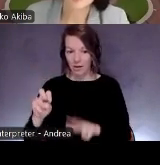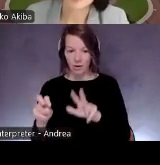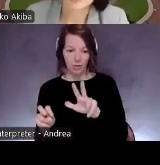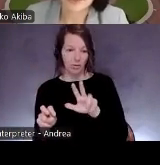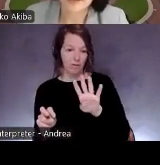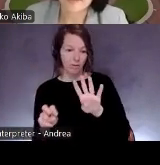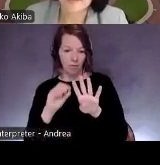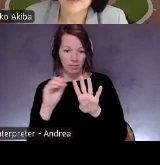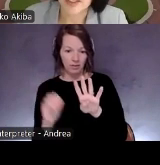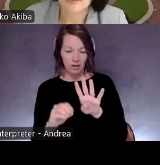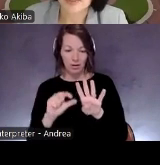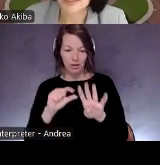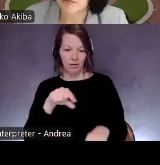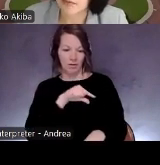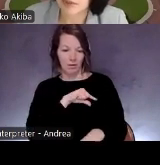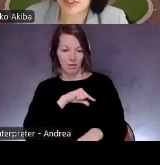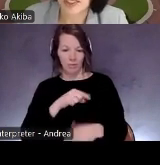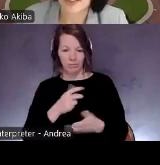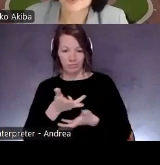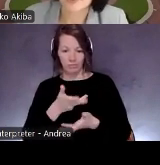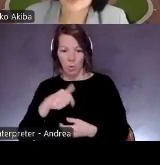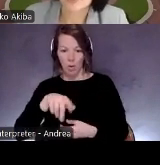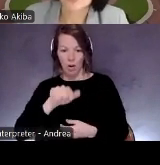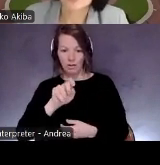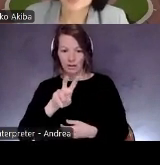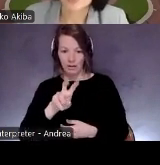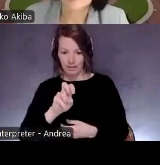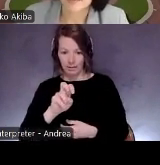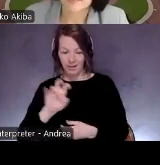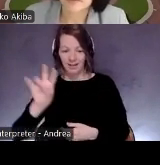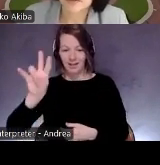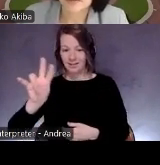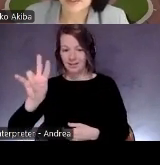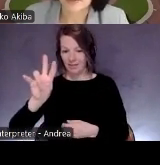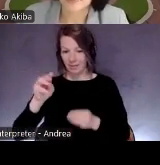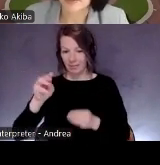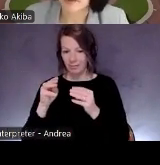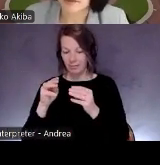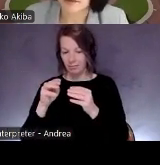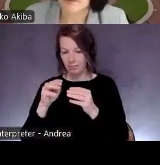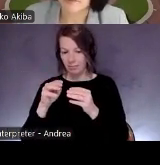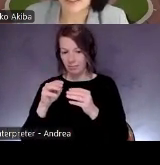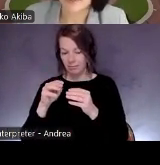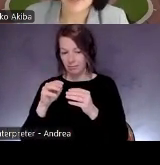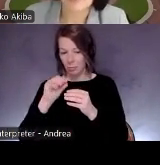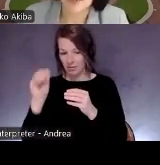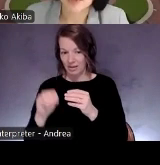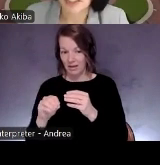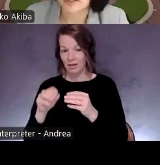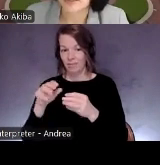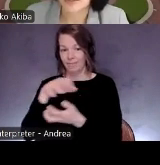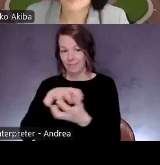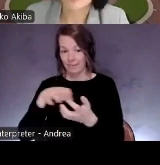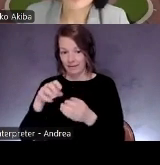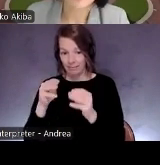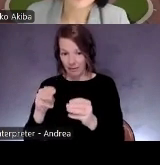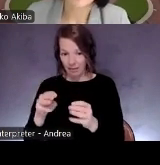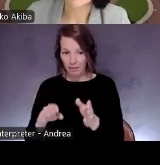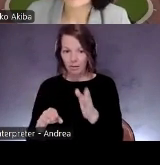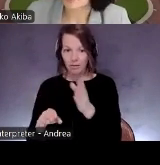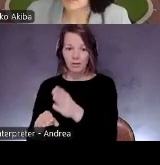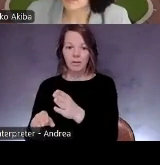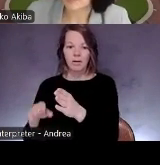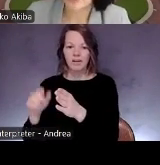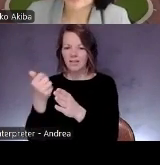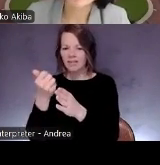34% are qualitative, and 7% use mixed methods. The other remaining 5% were